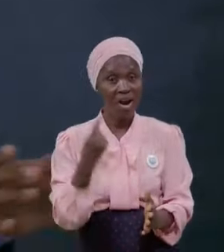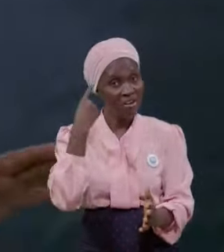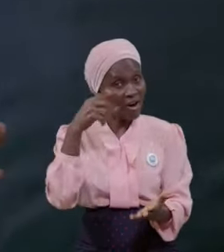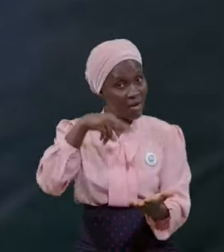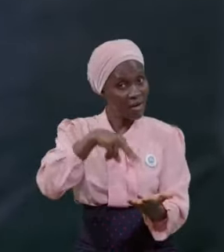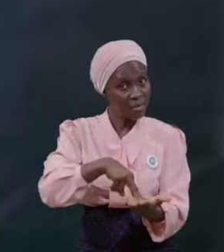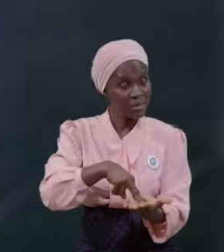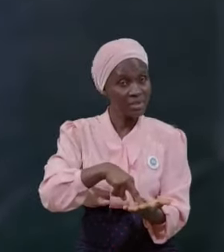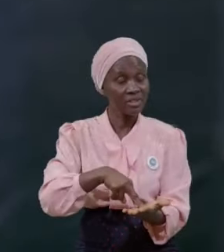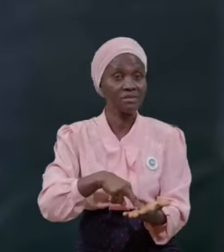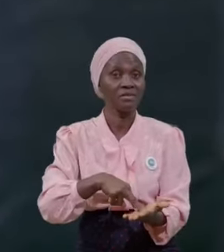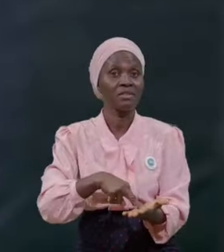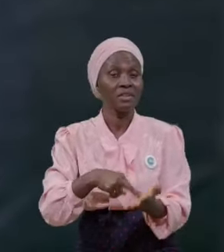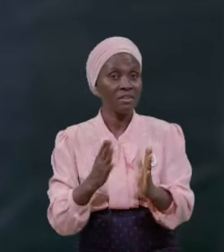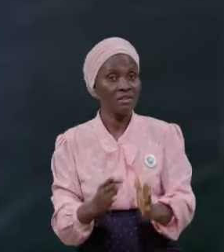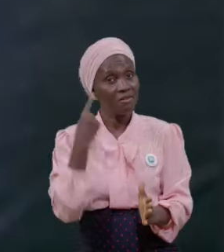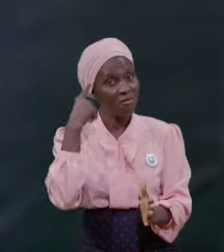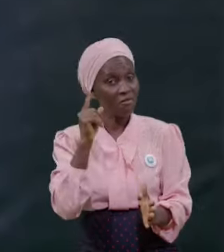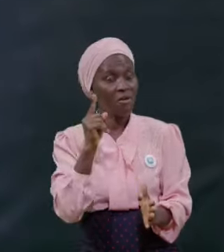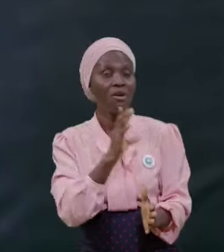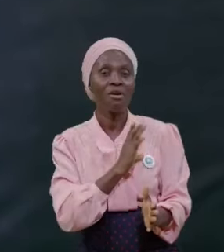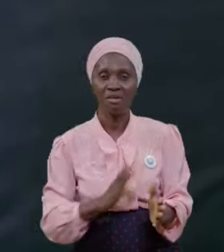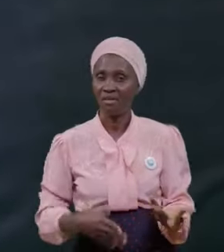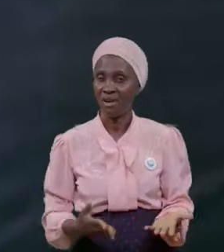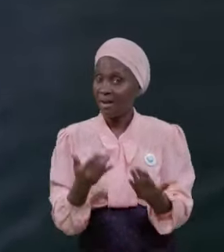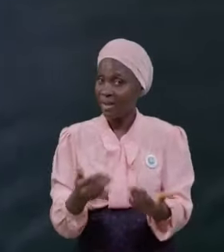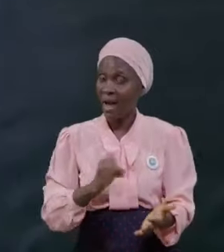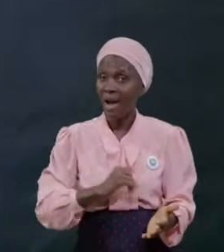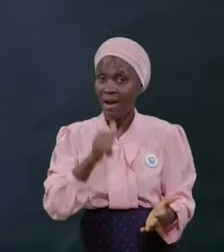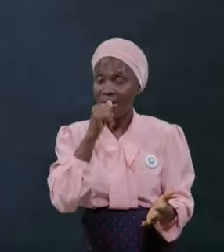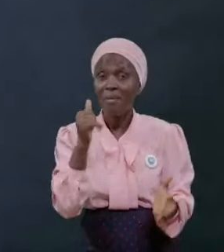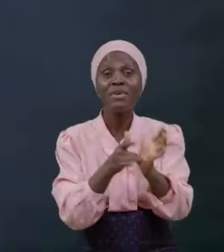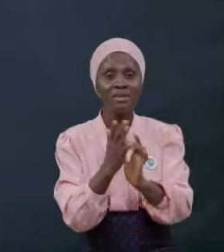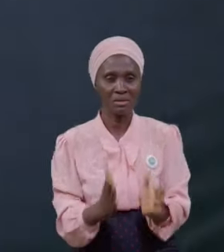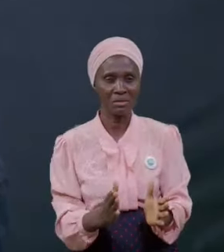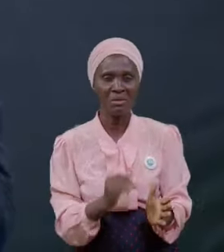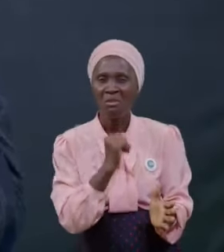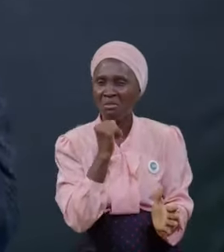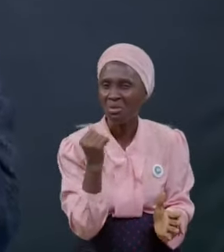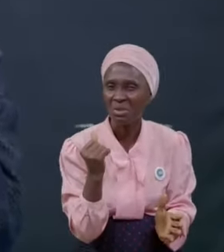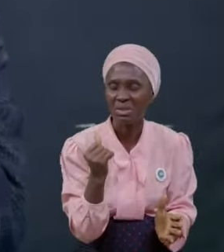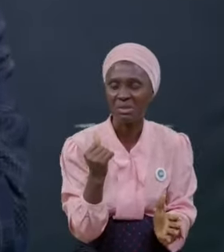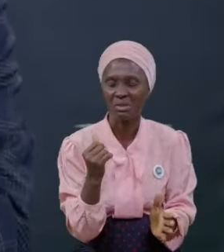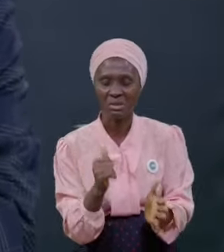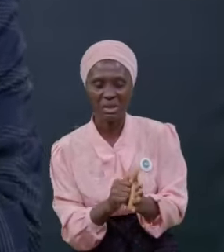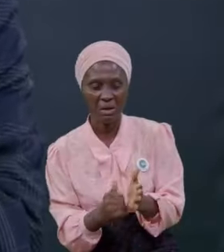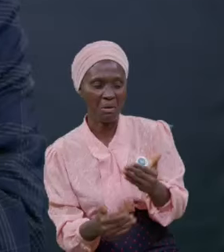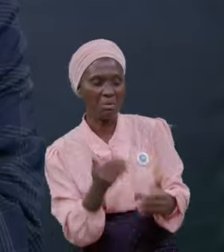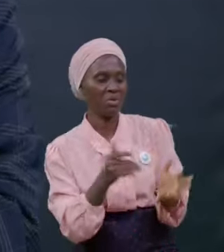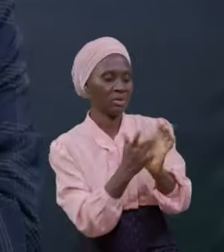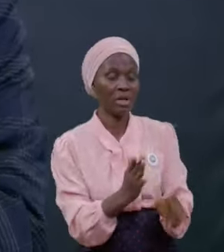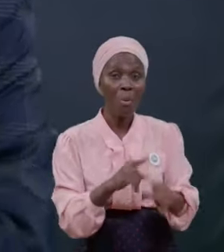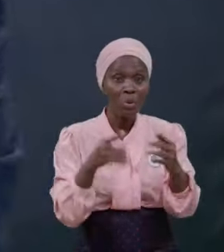and I'm not just almost a Christian, I am altogether a Christian. And I would